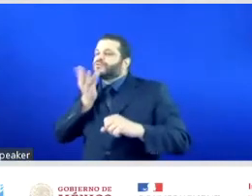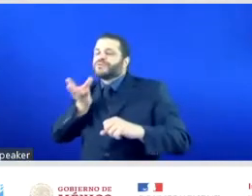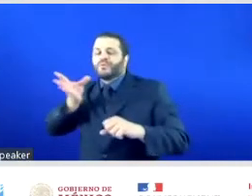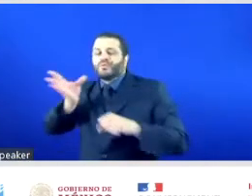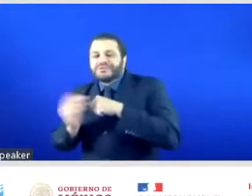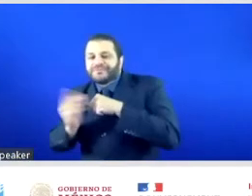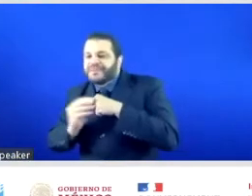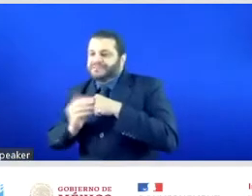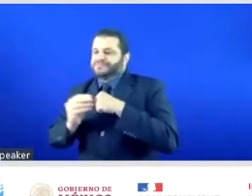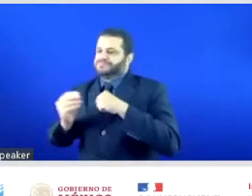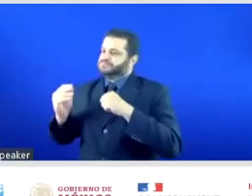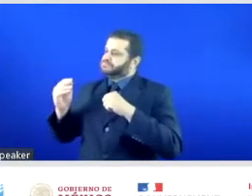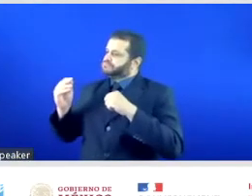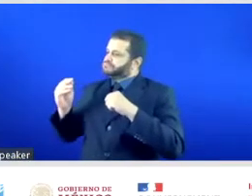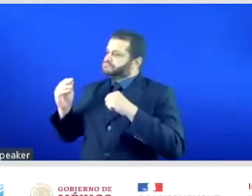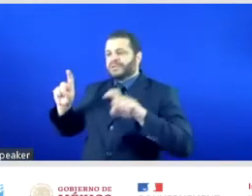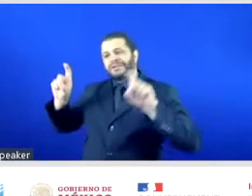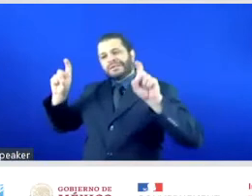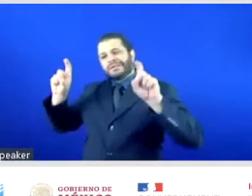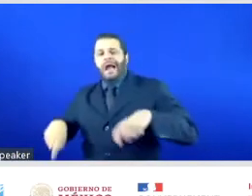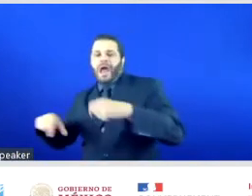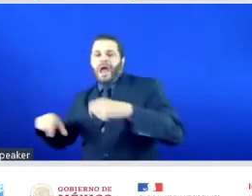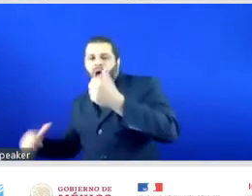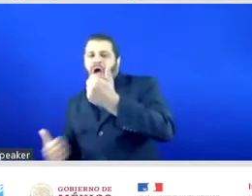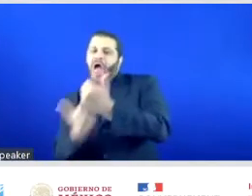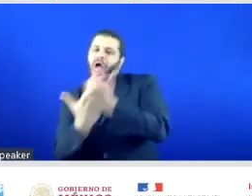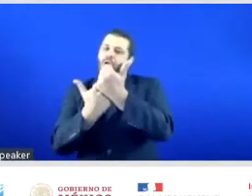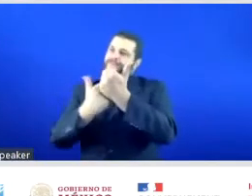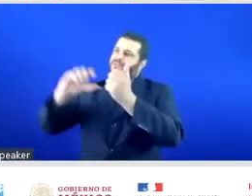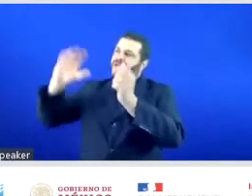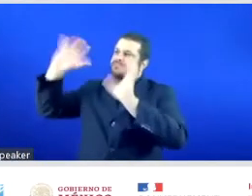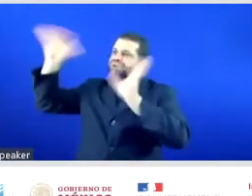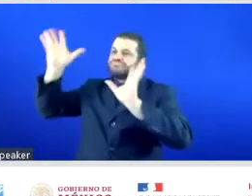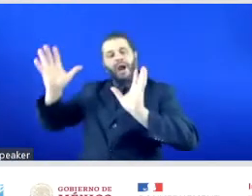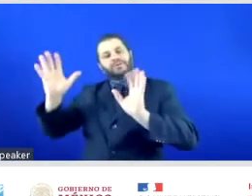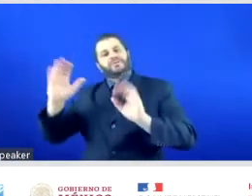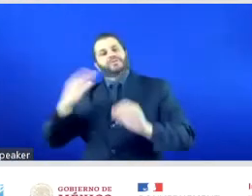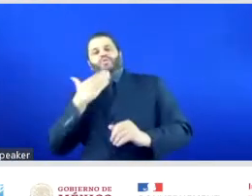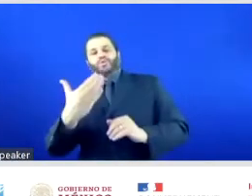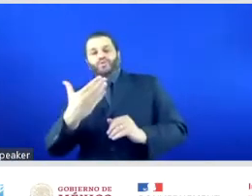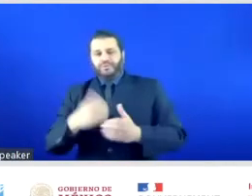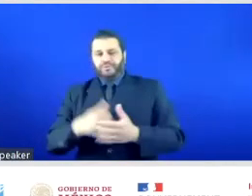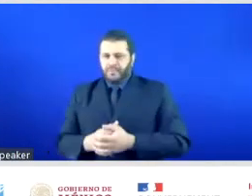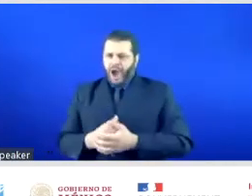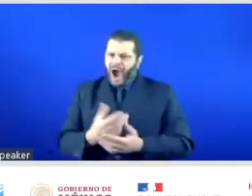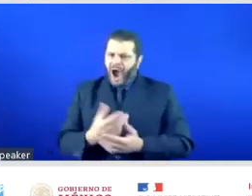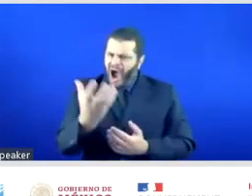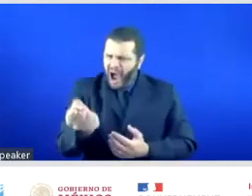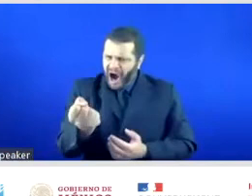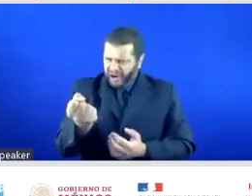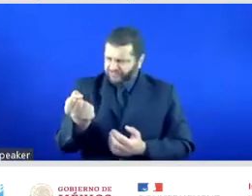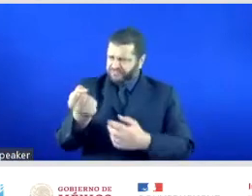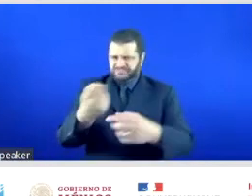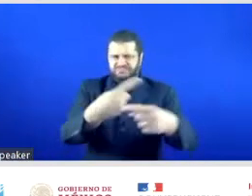crisis. Nationalists, anti-feminists, climate change deniers, they all have a common interest in